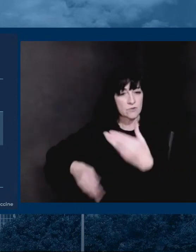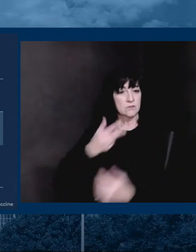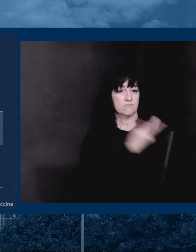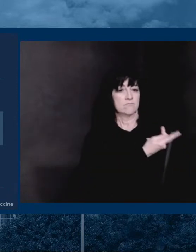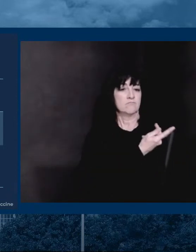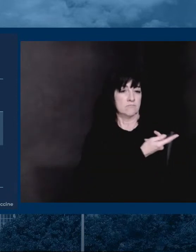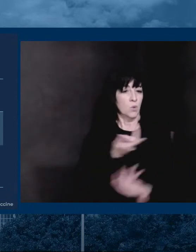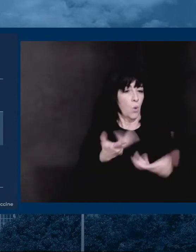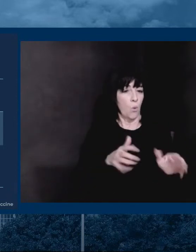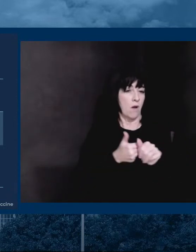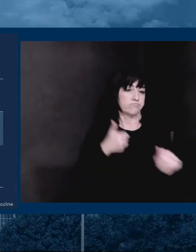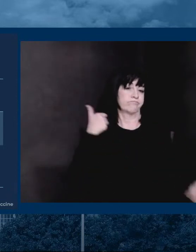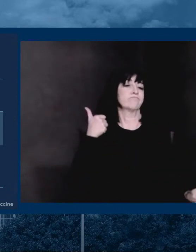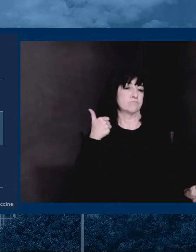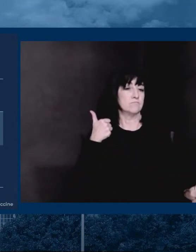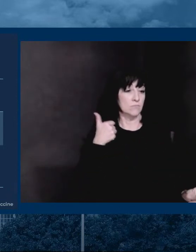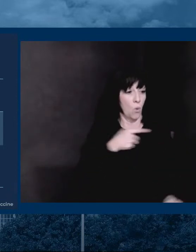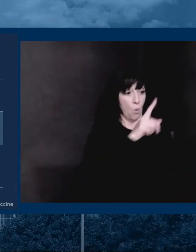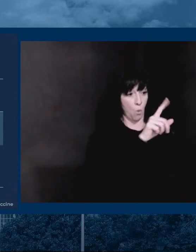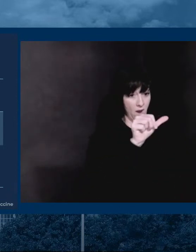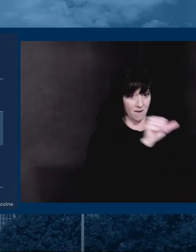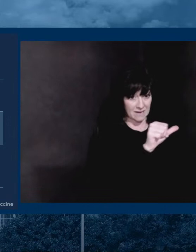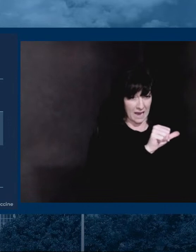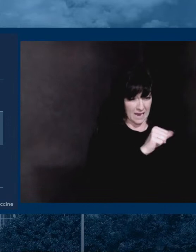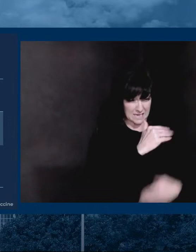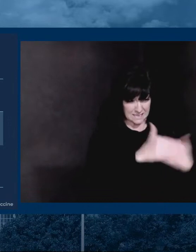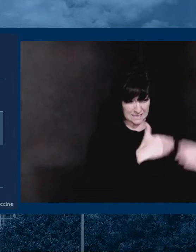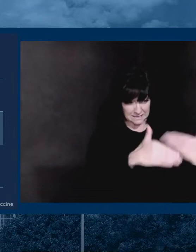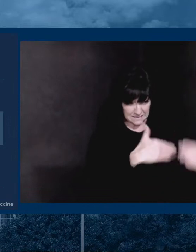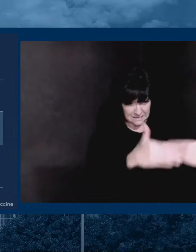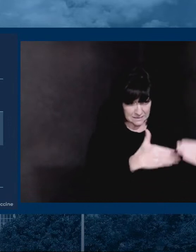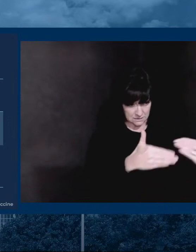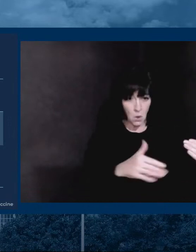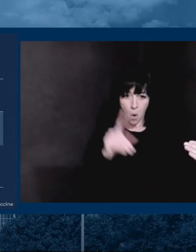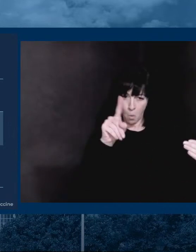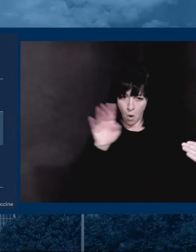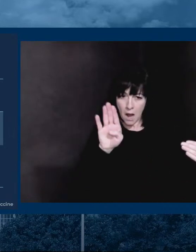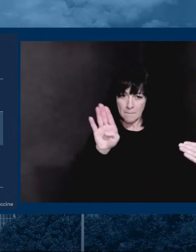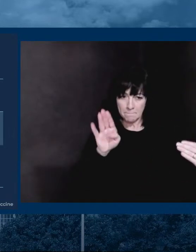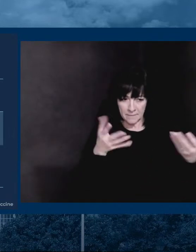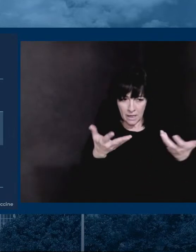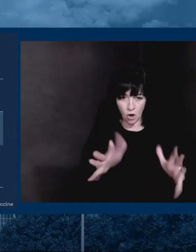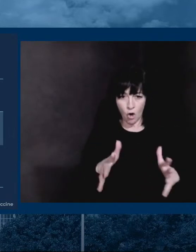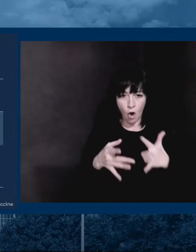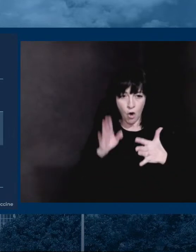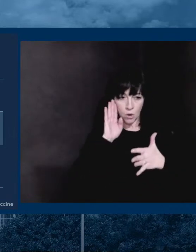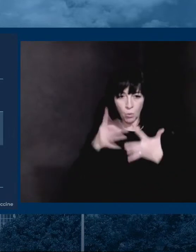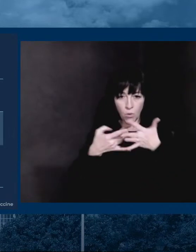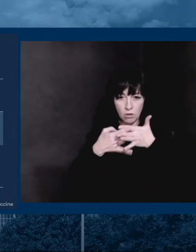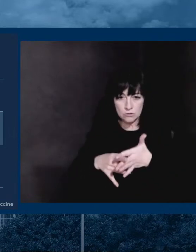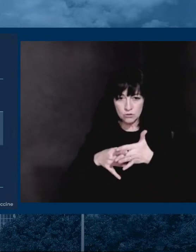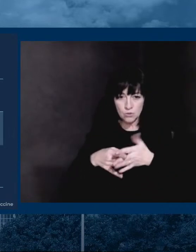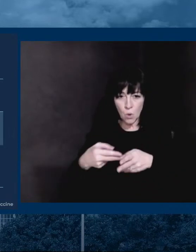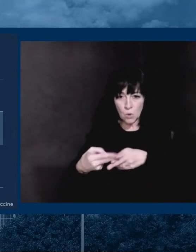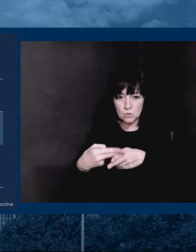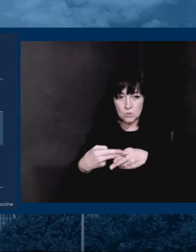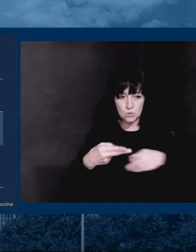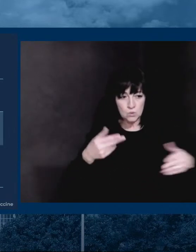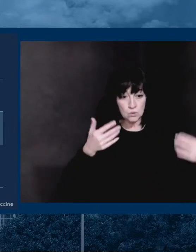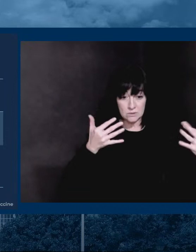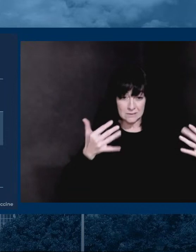these pieces, so that there are lots of options and opportunities for people to get